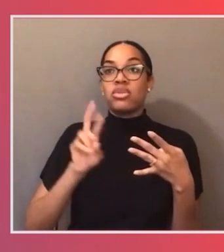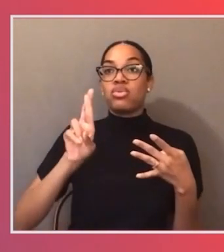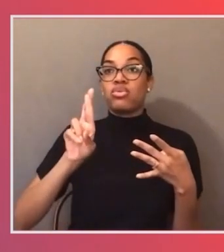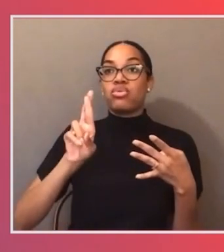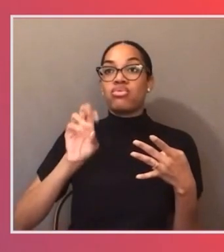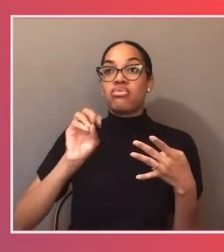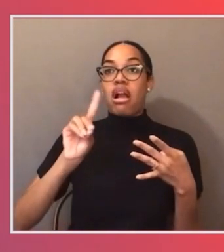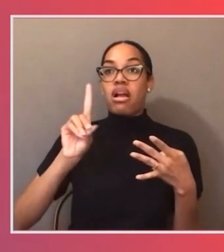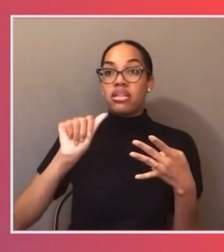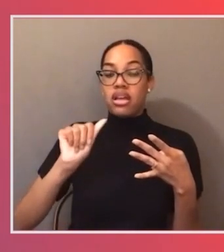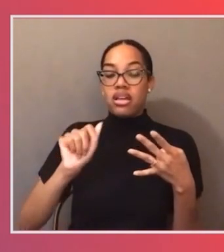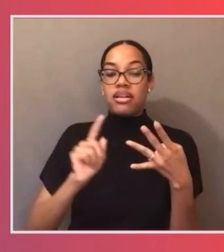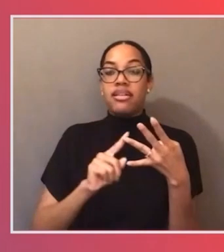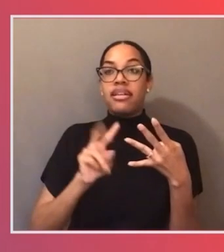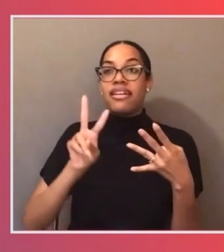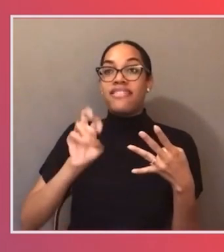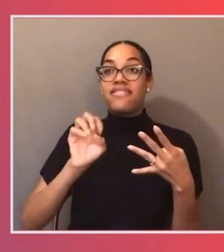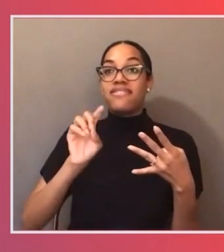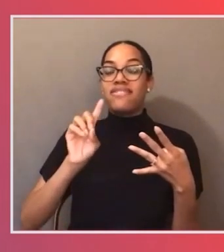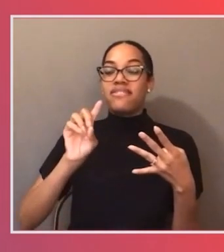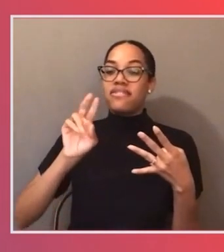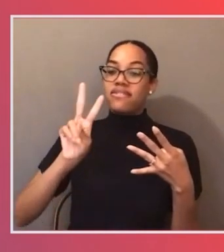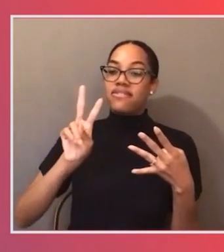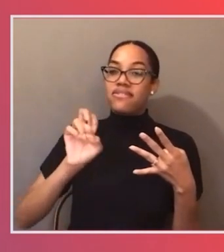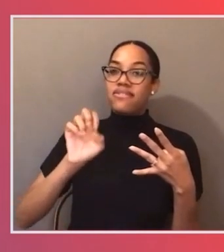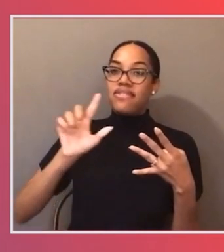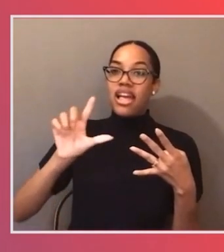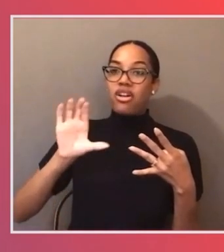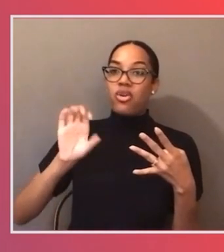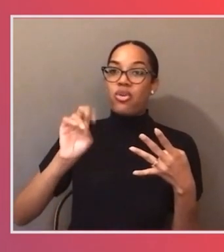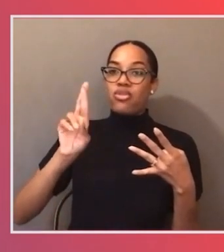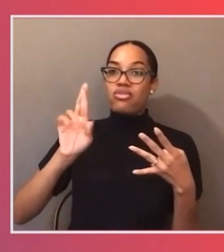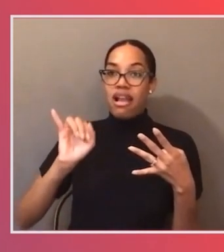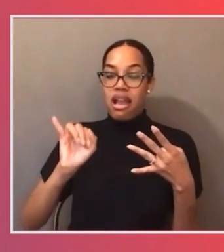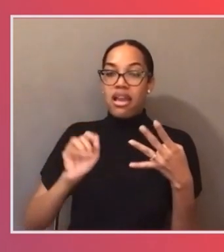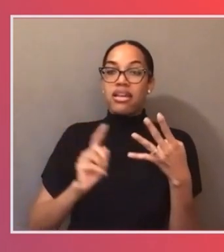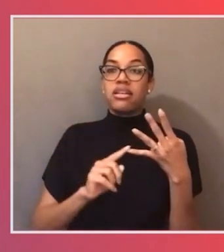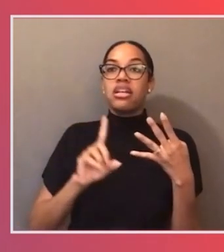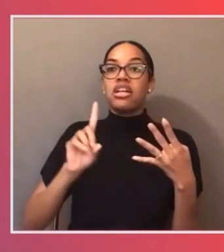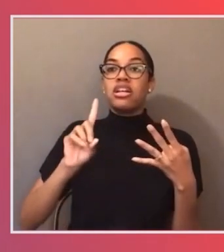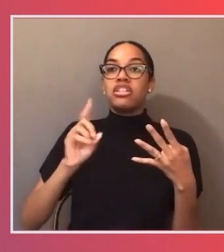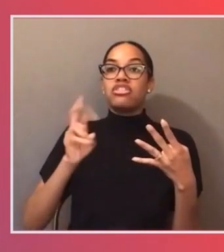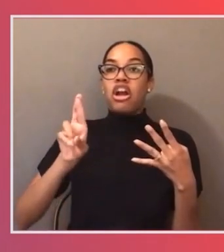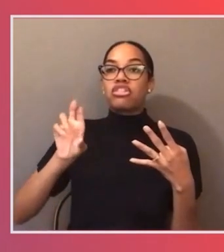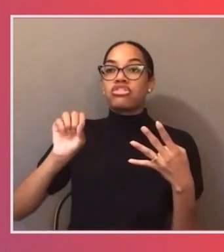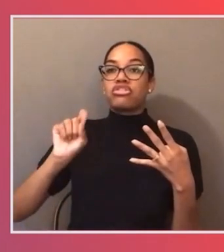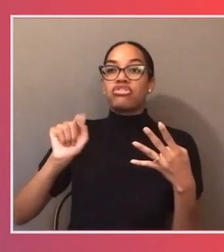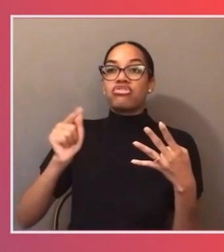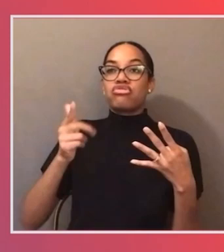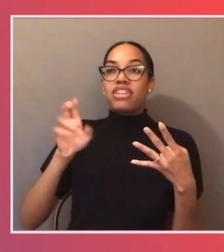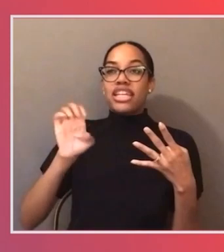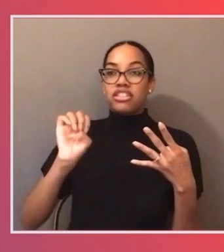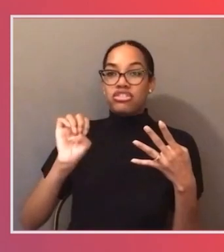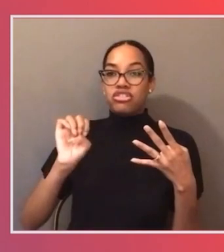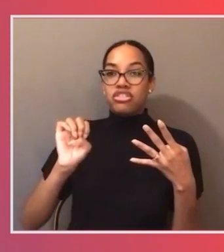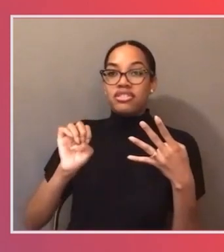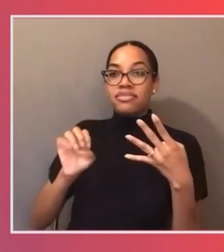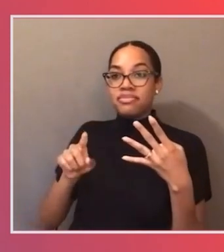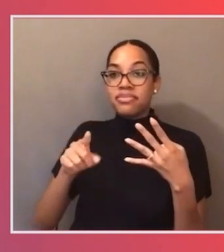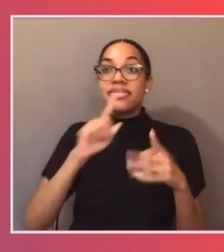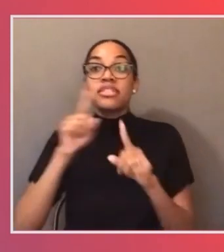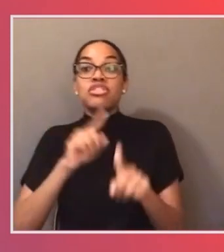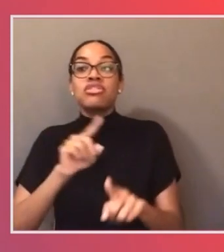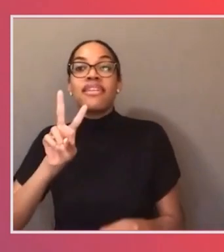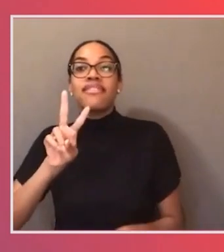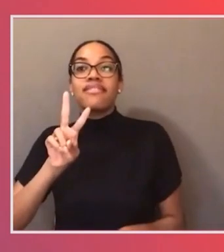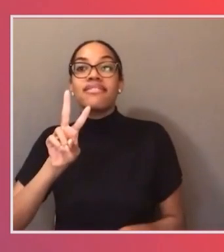D, Doctor Strange? I got it. It's Valkyrie. I was gonna say, if anyone did this is like